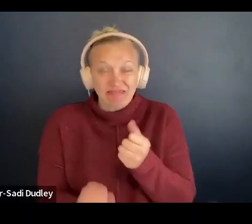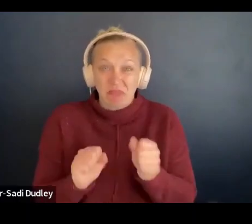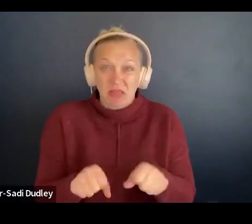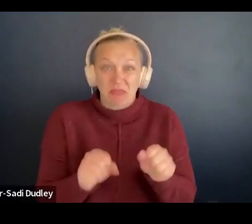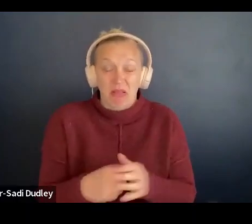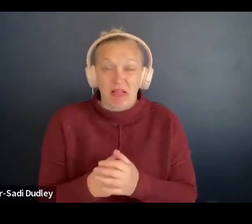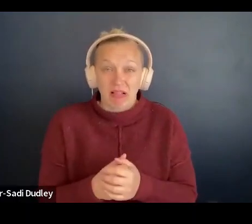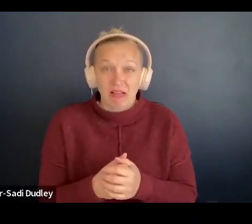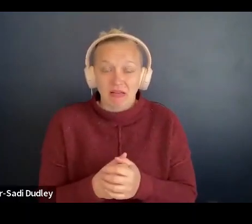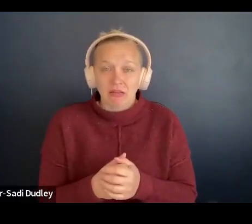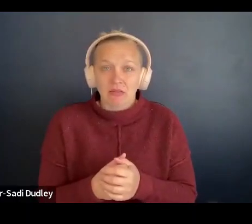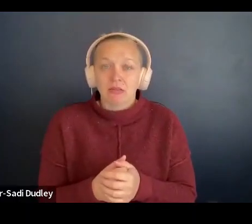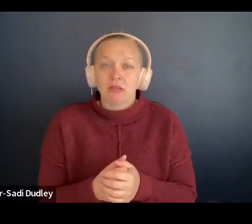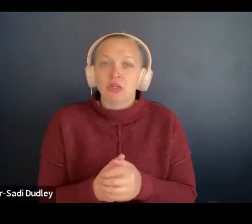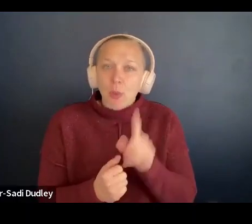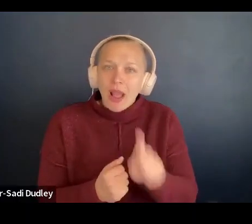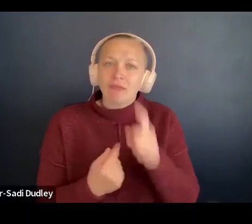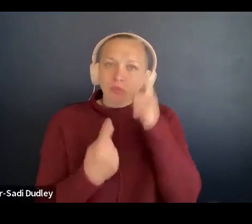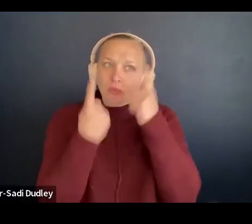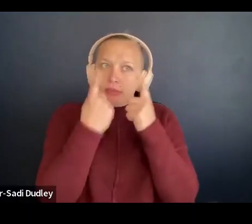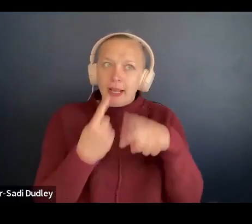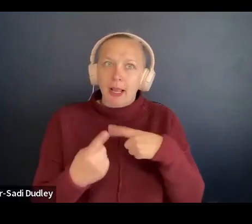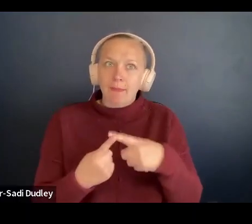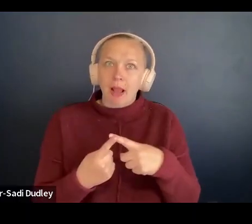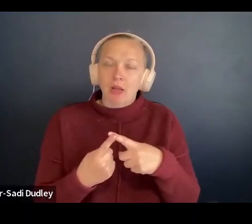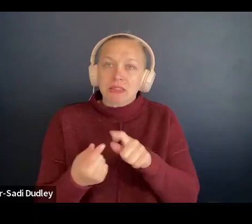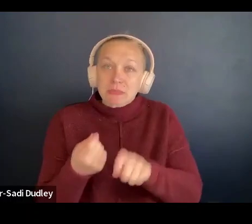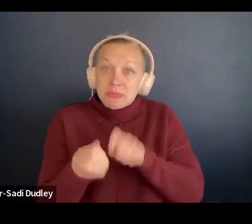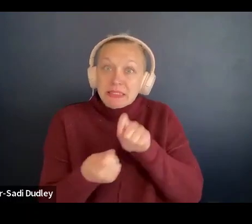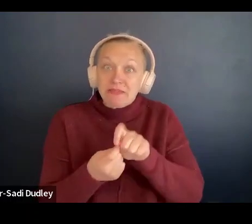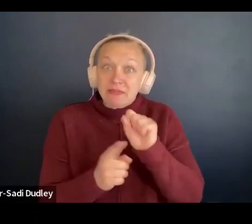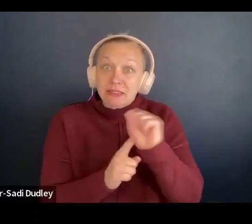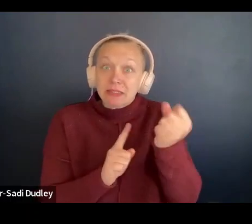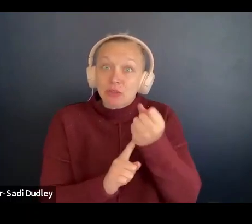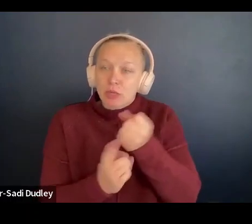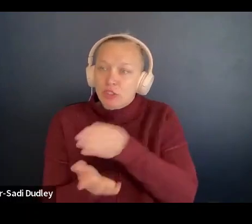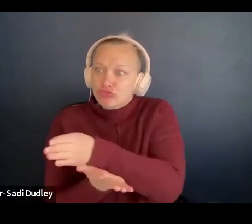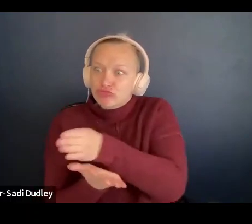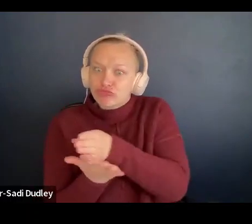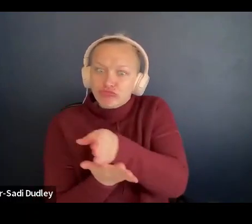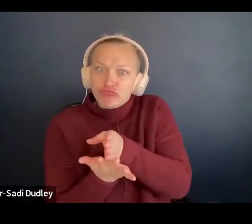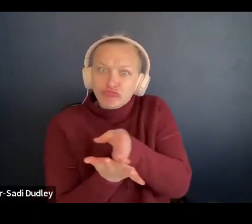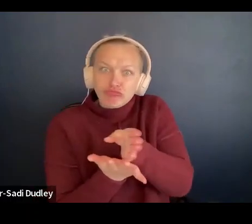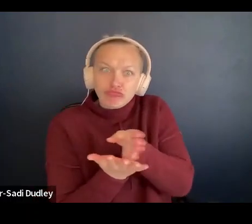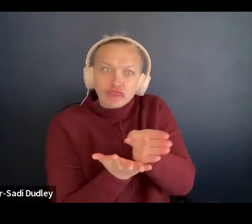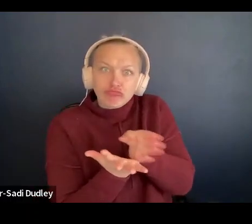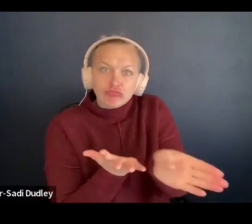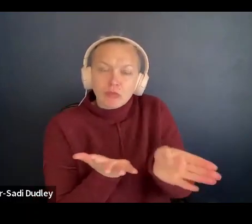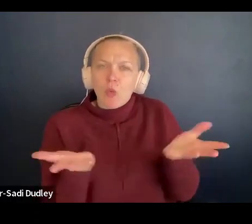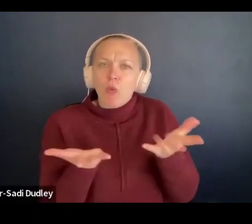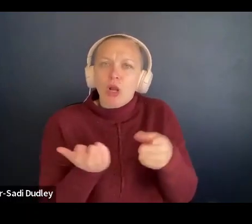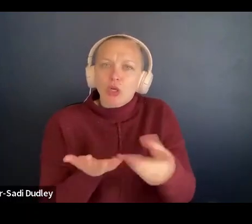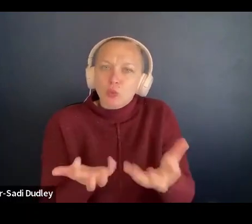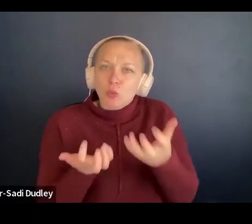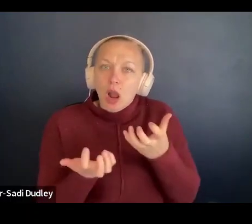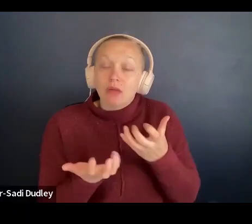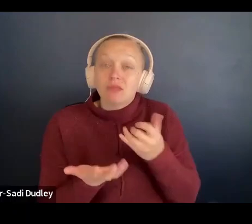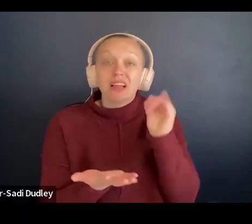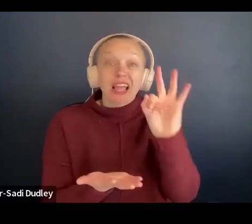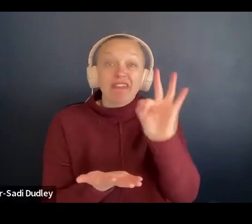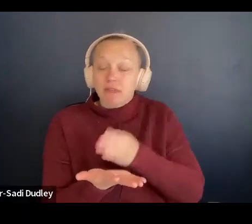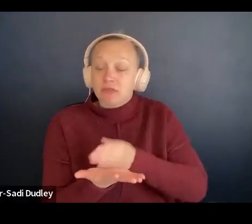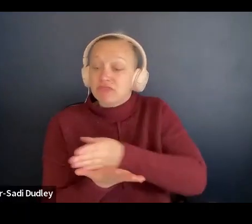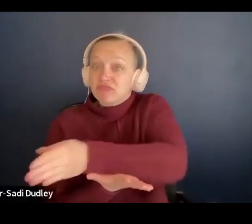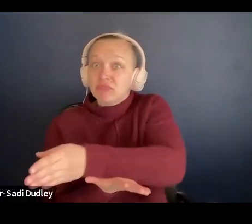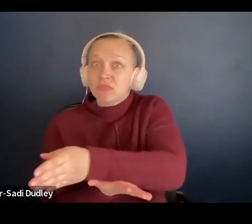what you want to happen in various specific situations, such as being placed on a respirator if there's no